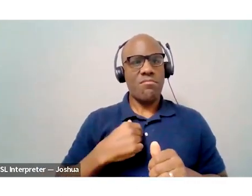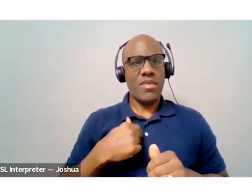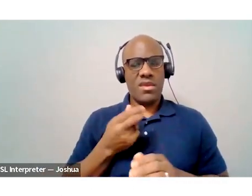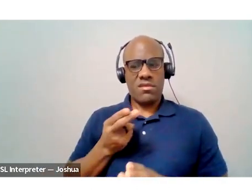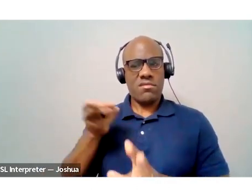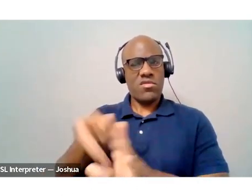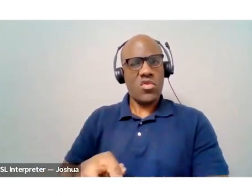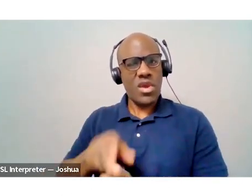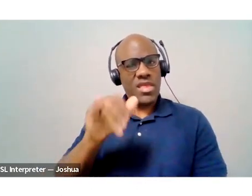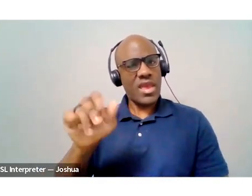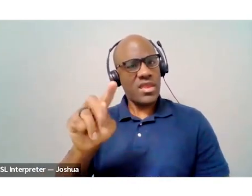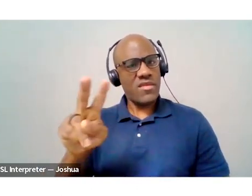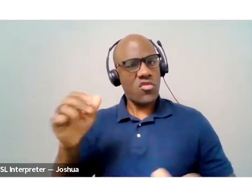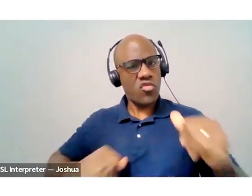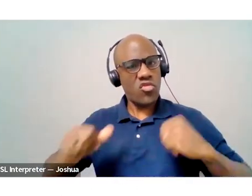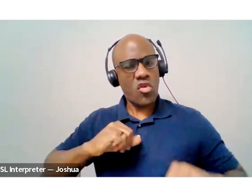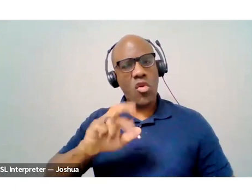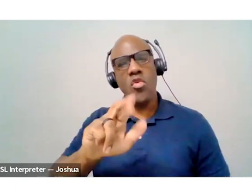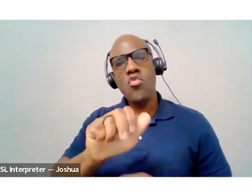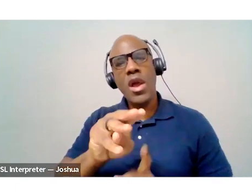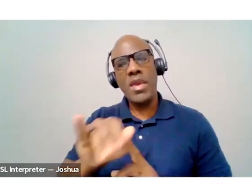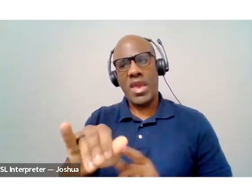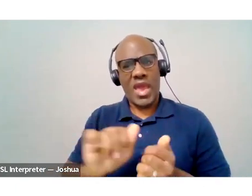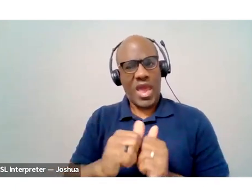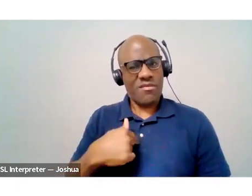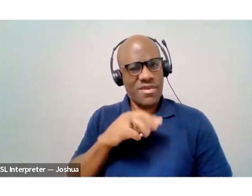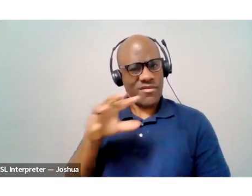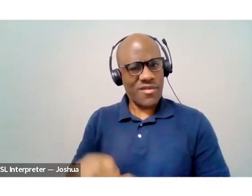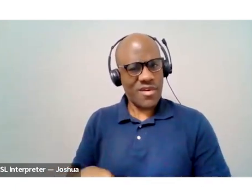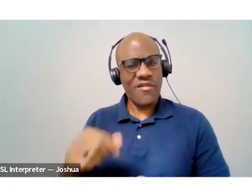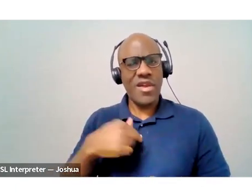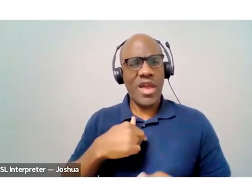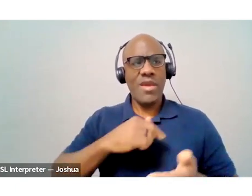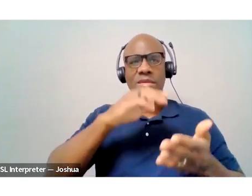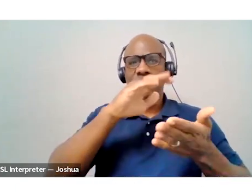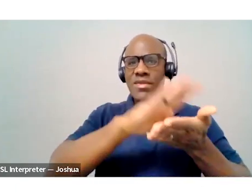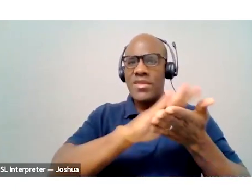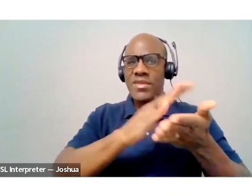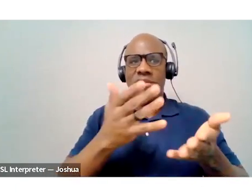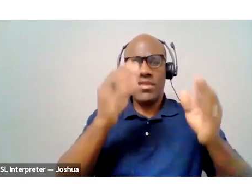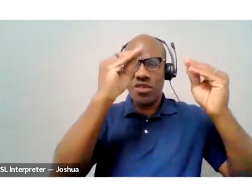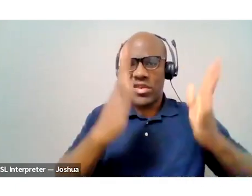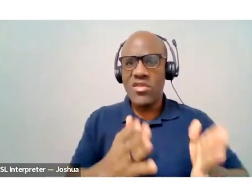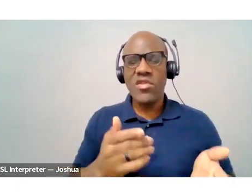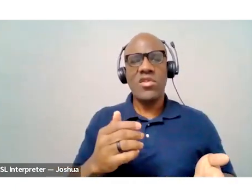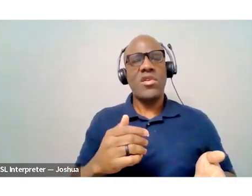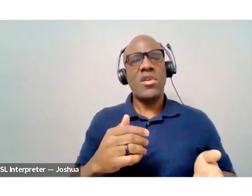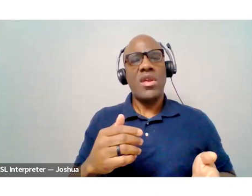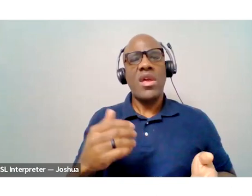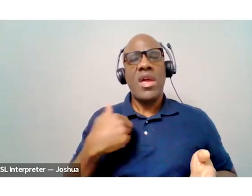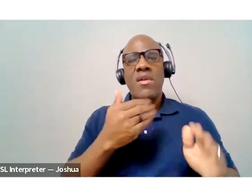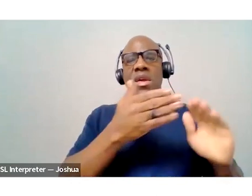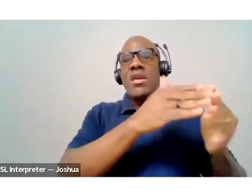am this academic who has a journalism community organizing background and